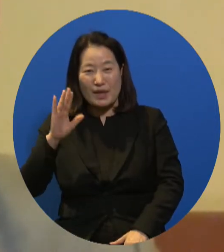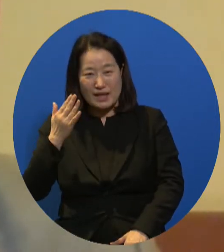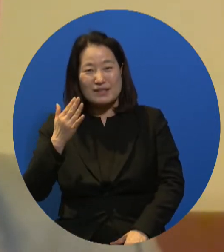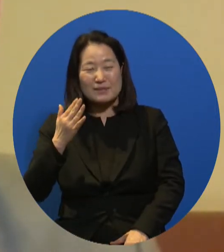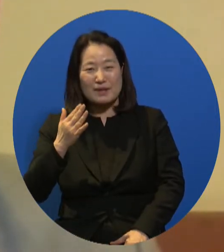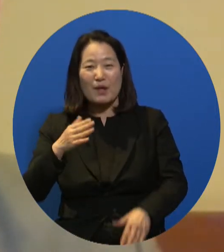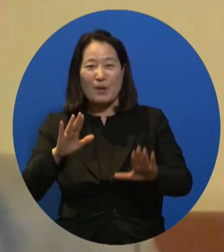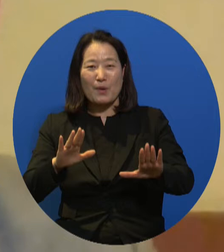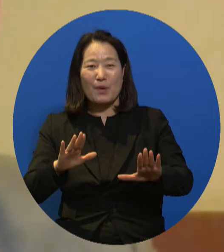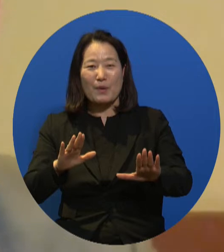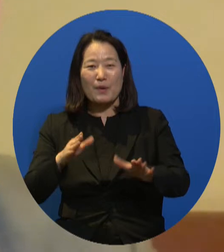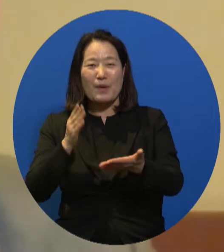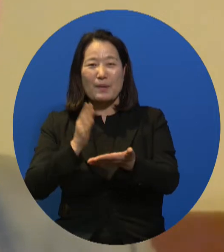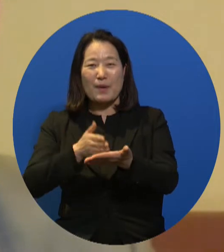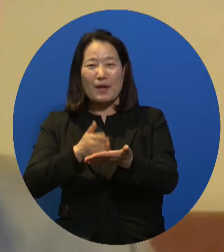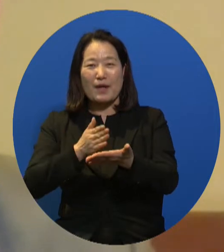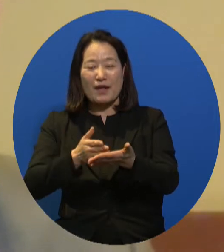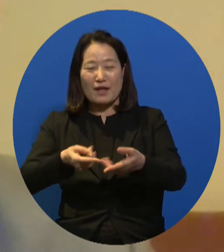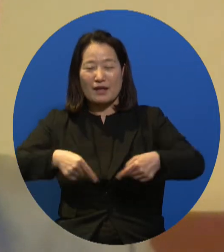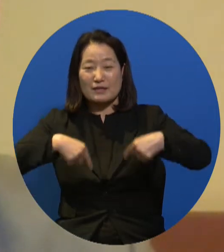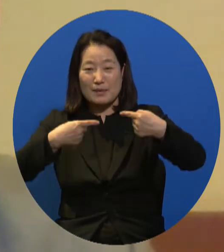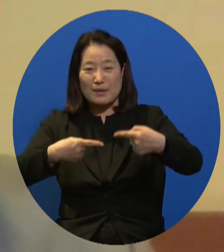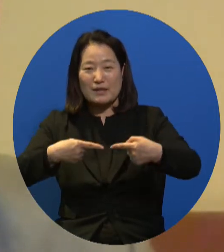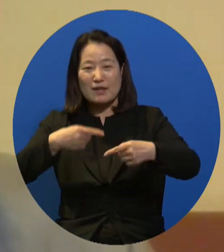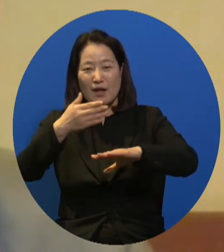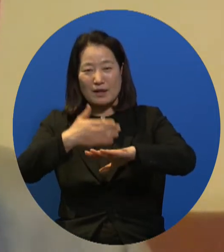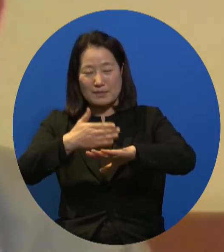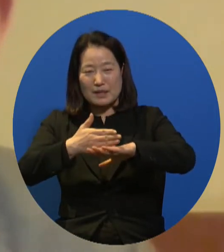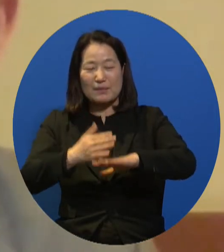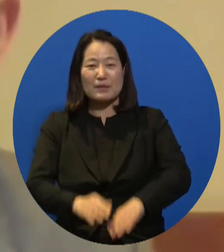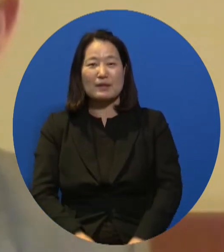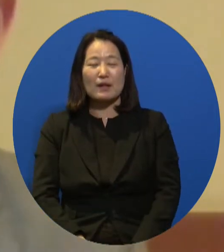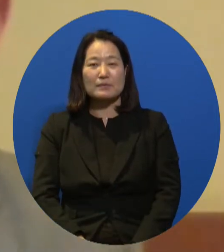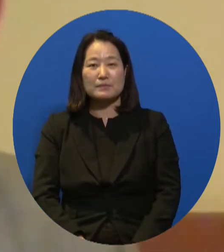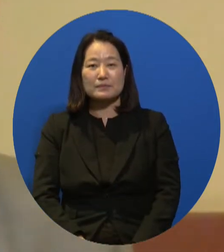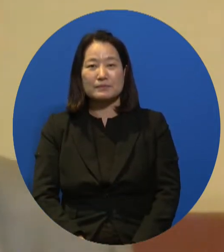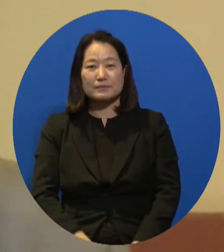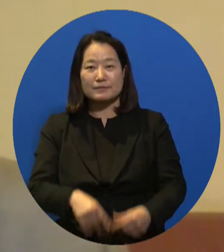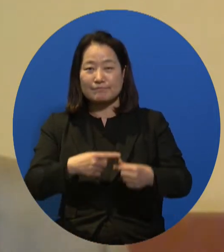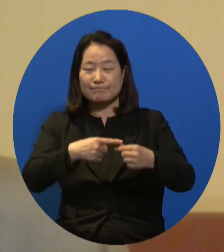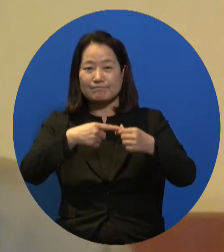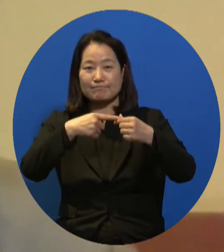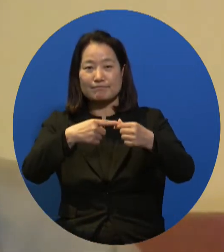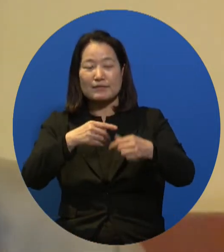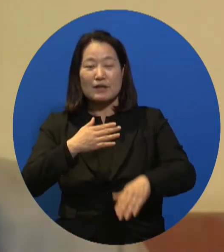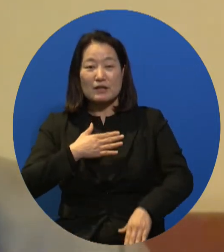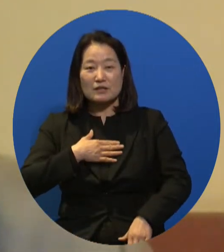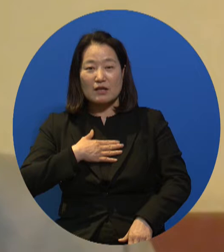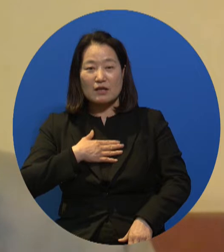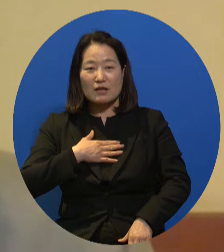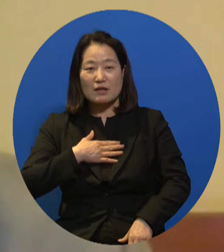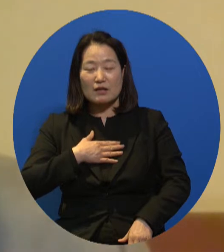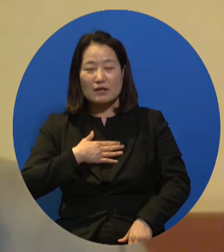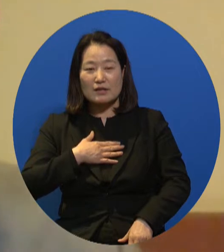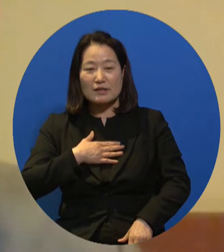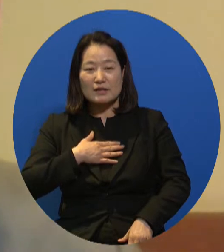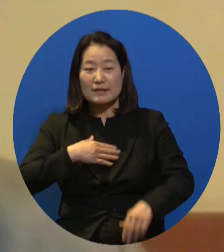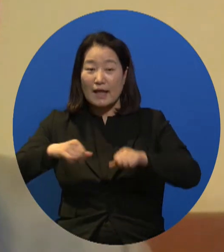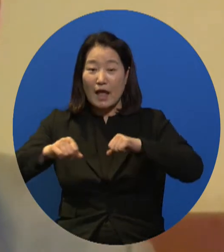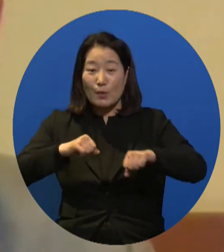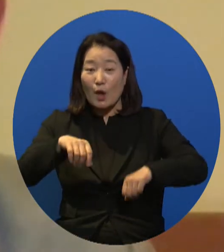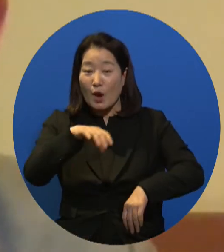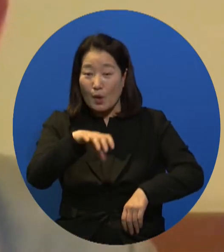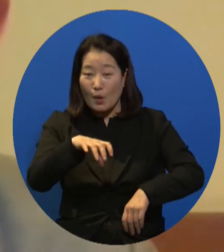Let me start by saying that I work for a relatively small organization called the Validity